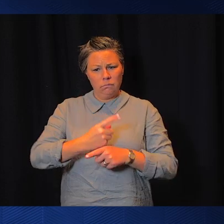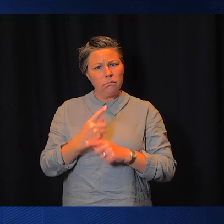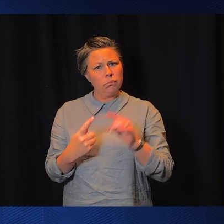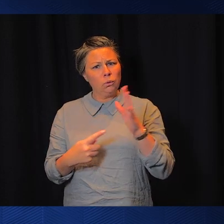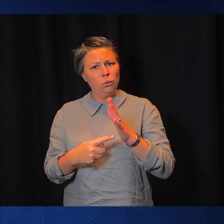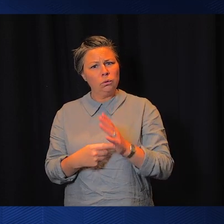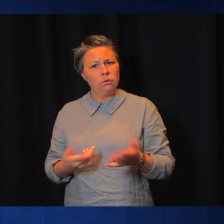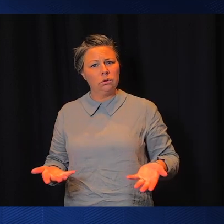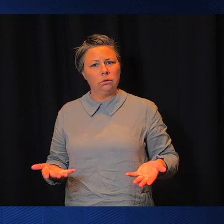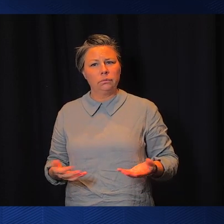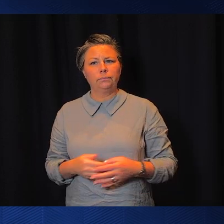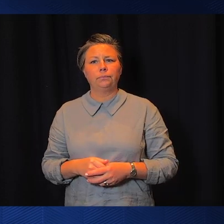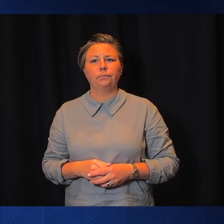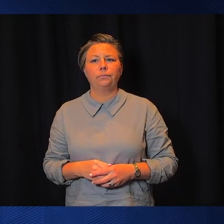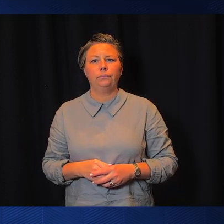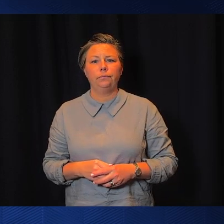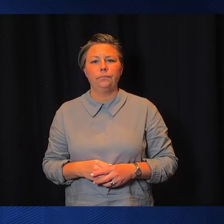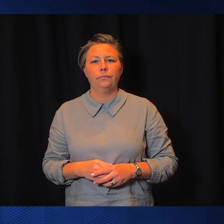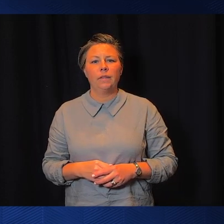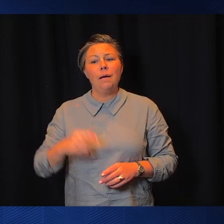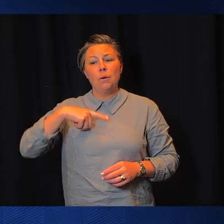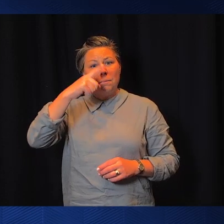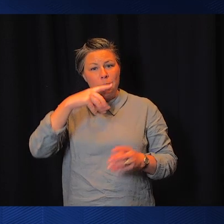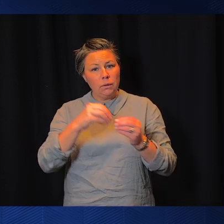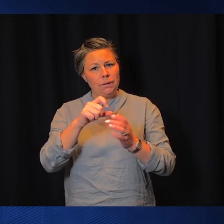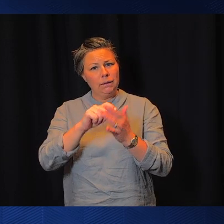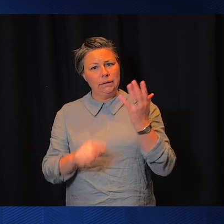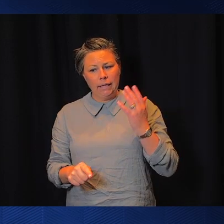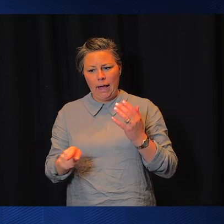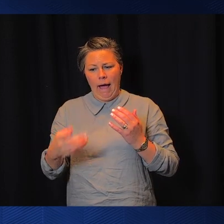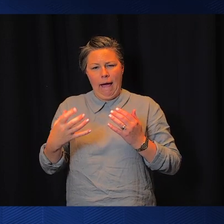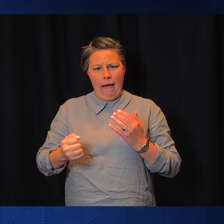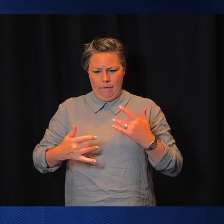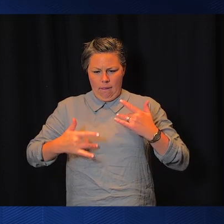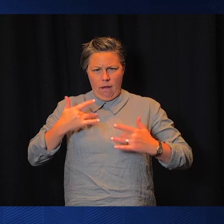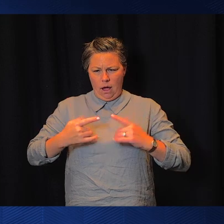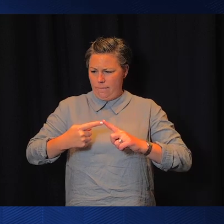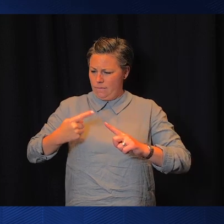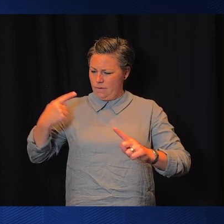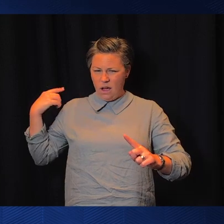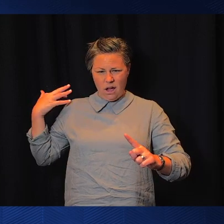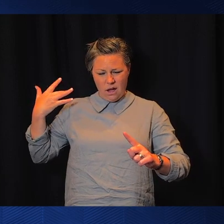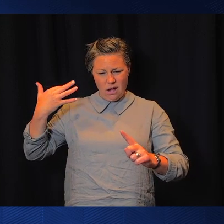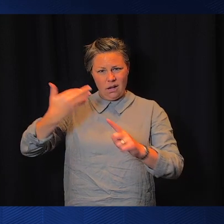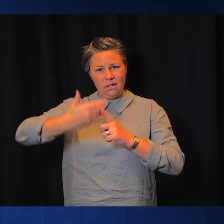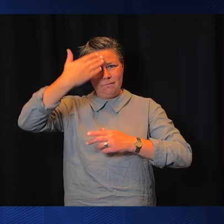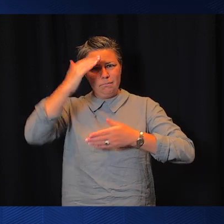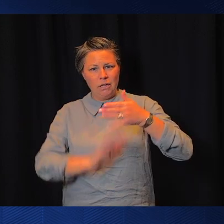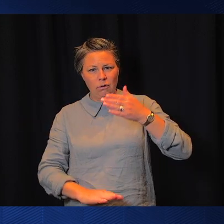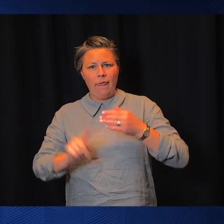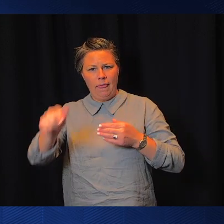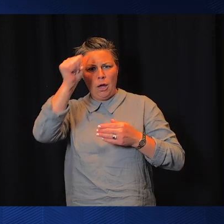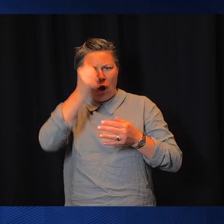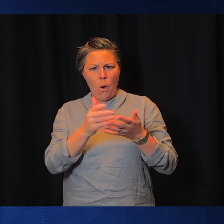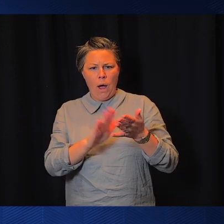People with disabilities have important lived experience of adapting to or overcoming barriers and